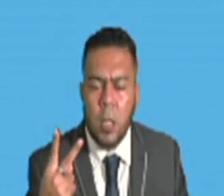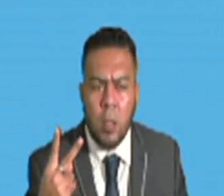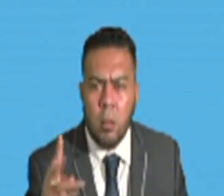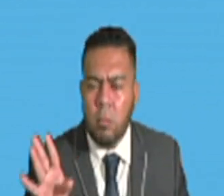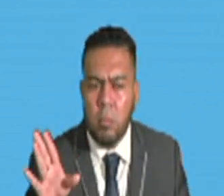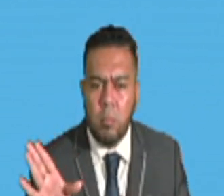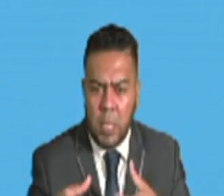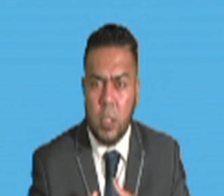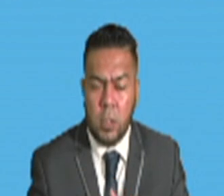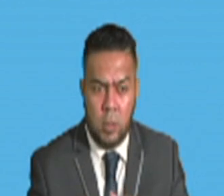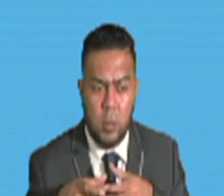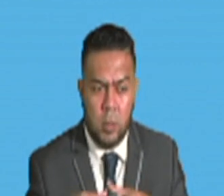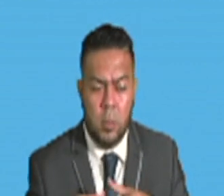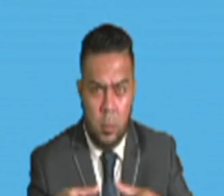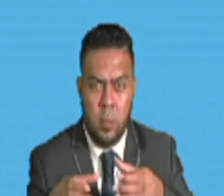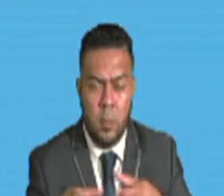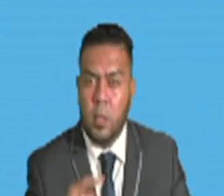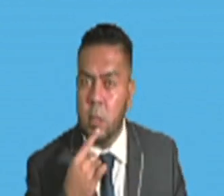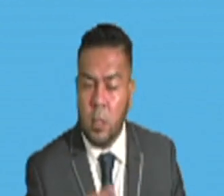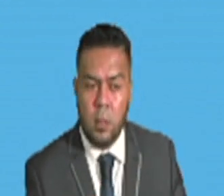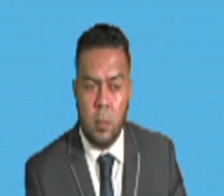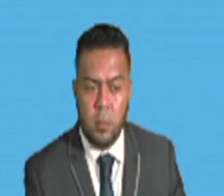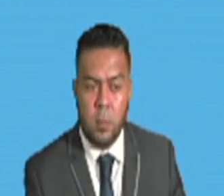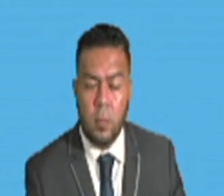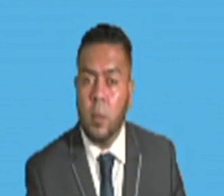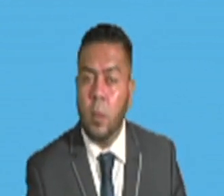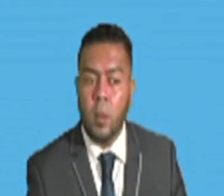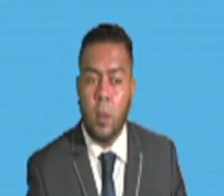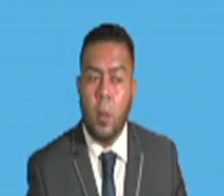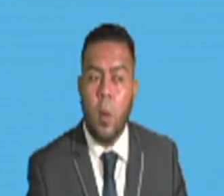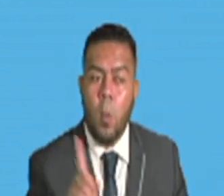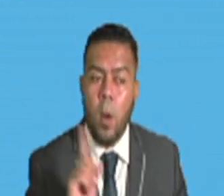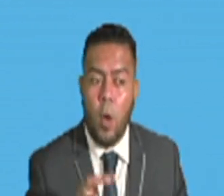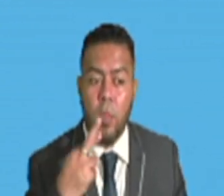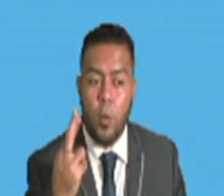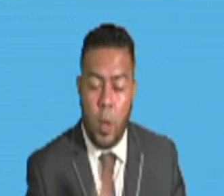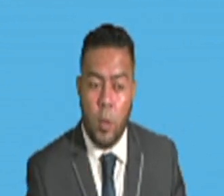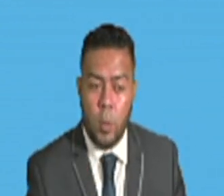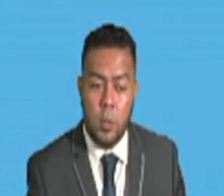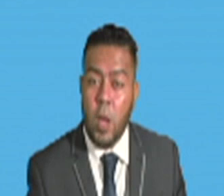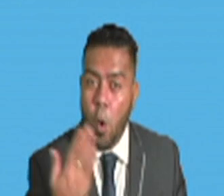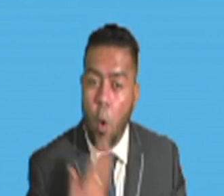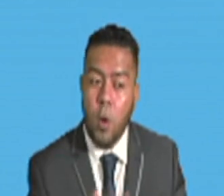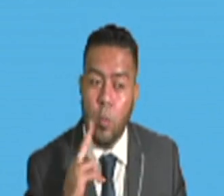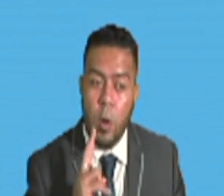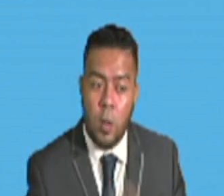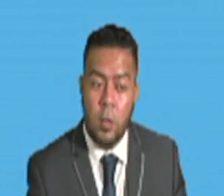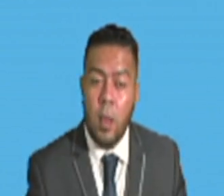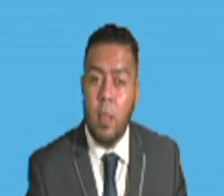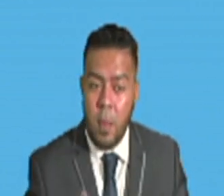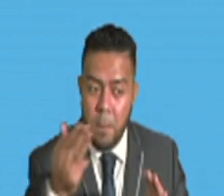one of the rationale is there on record, on the record, Mr. Speaker, on record, the media have